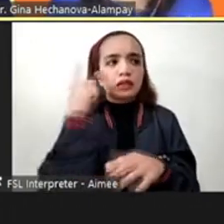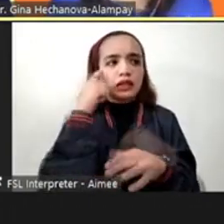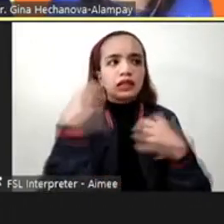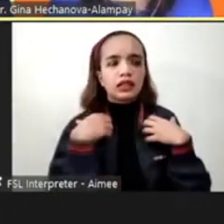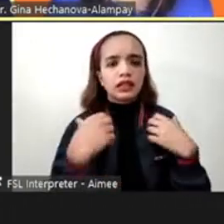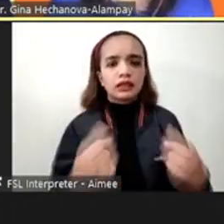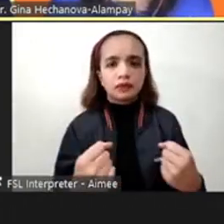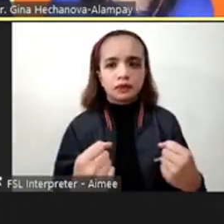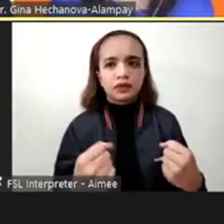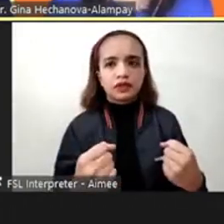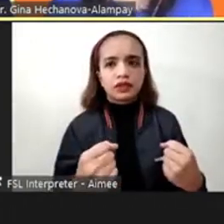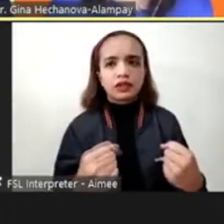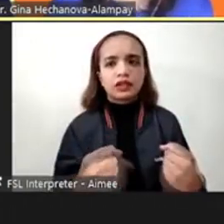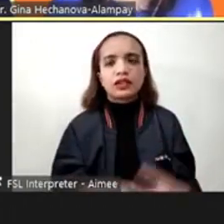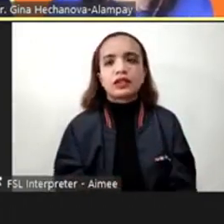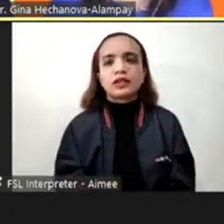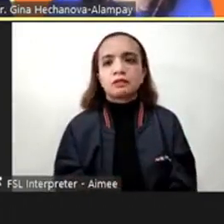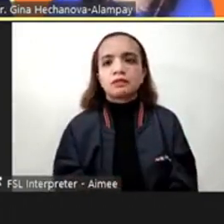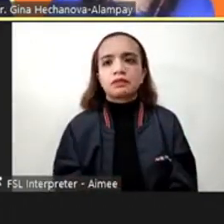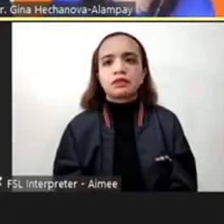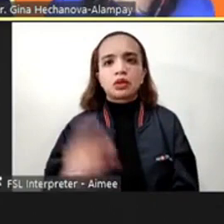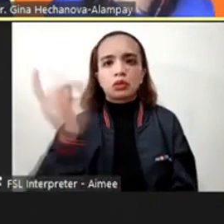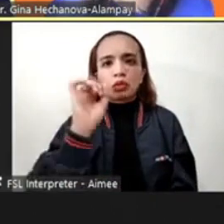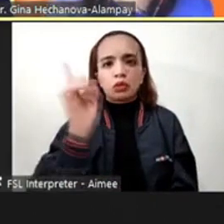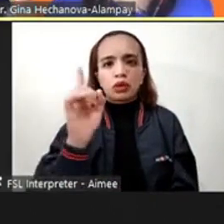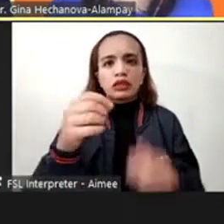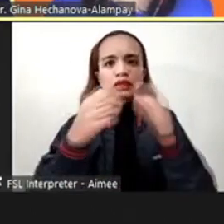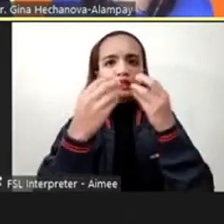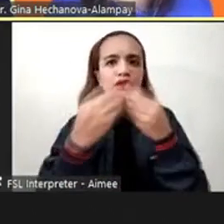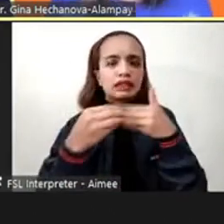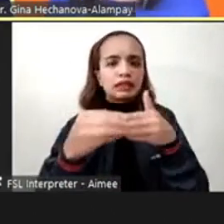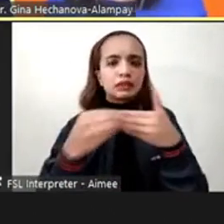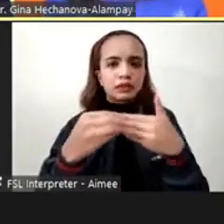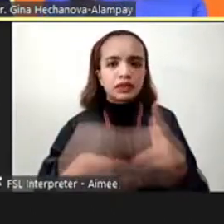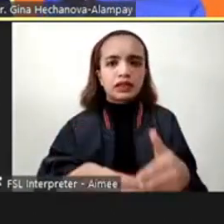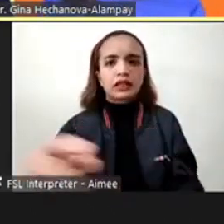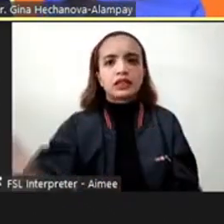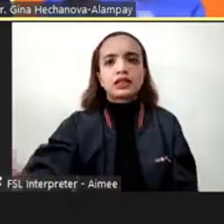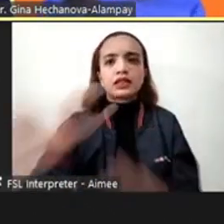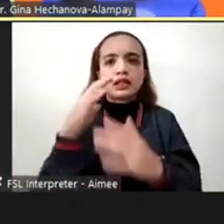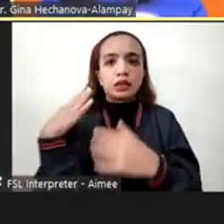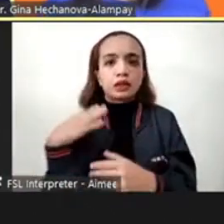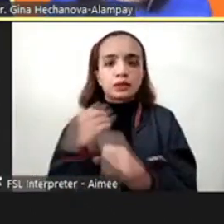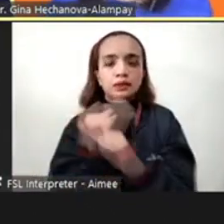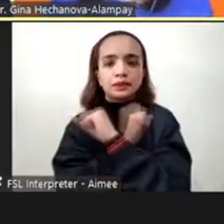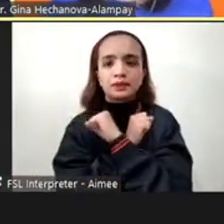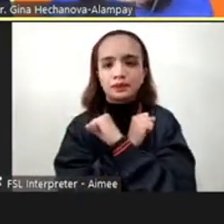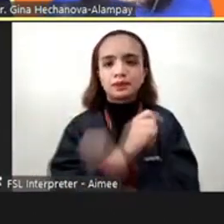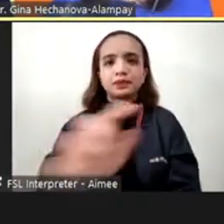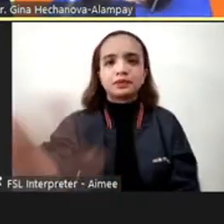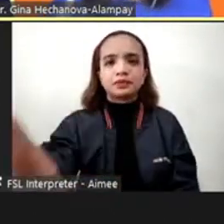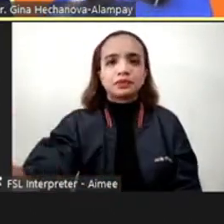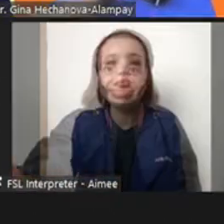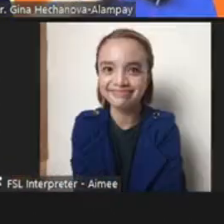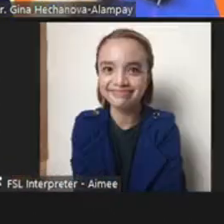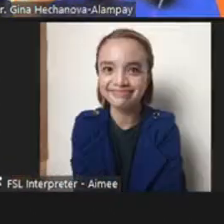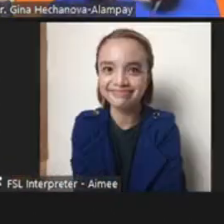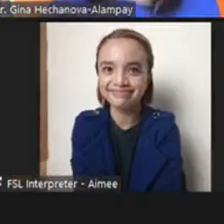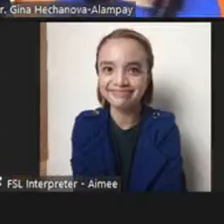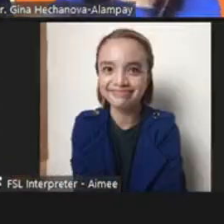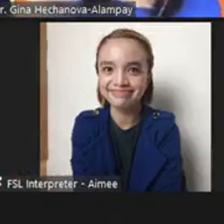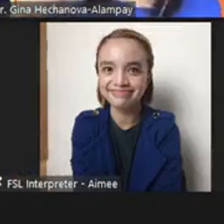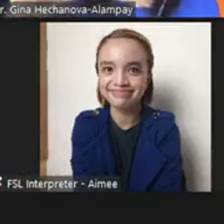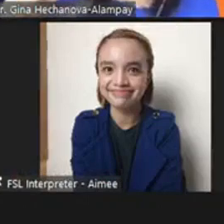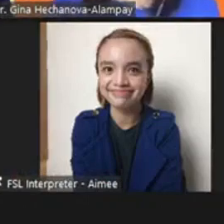is resilience. So ano nga ba itong resilience? Kanina sabi ni Cara, ang Filipino resilient. Ano nga ba ibig sabihin ng resilient, right? We